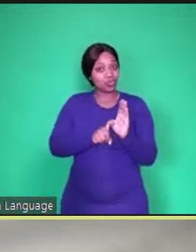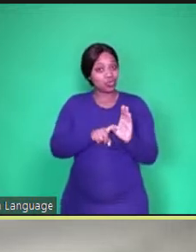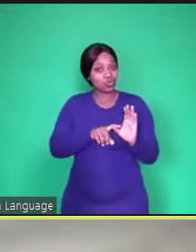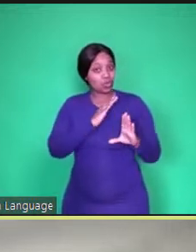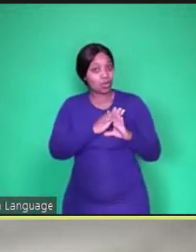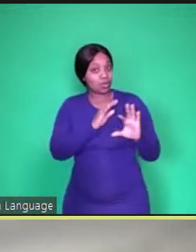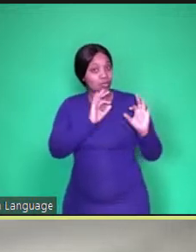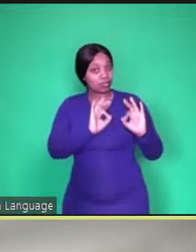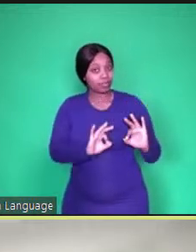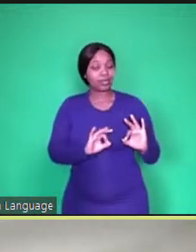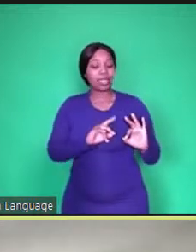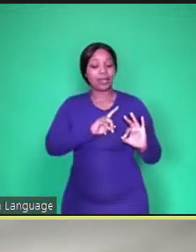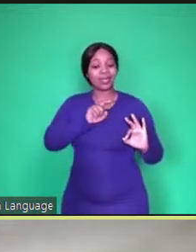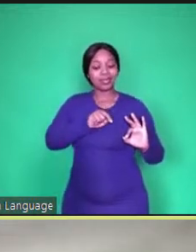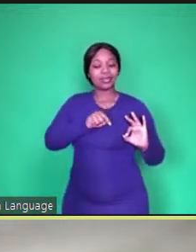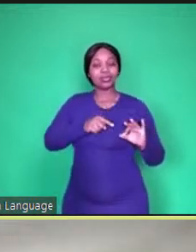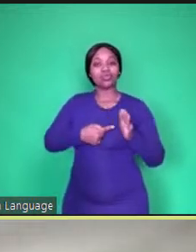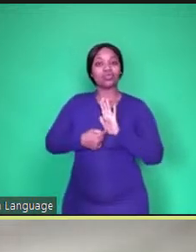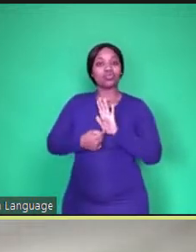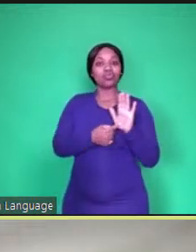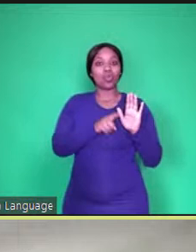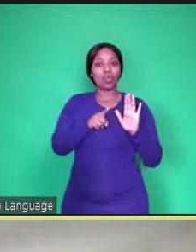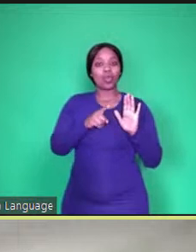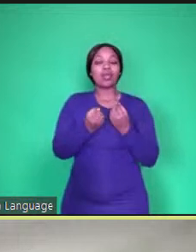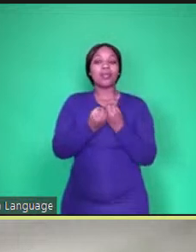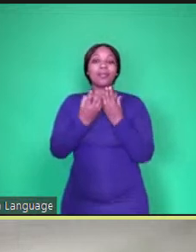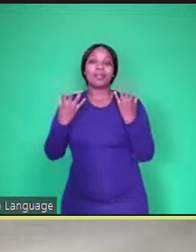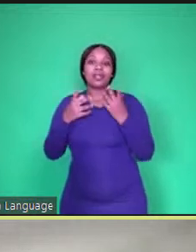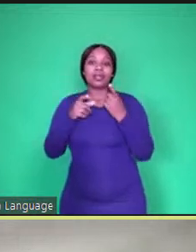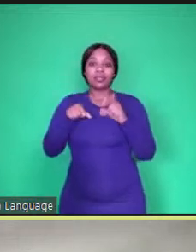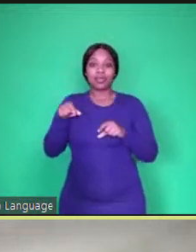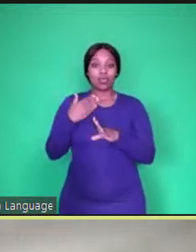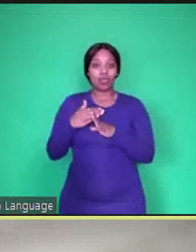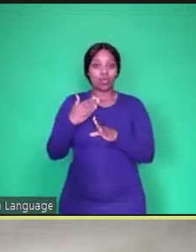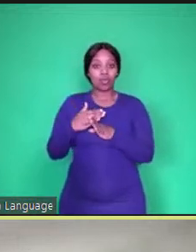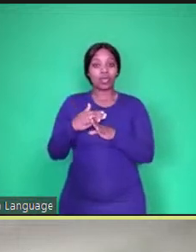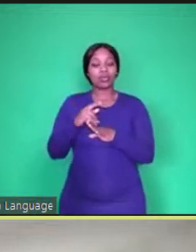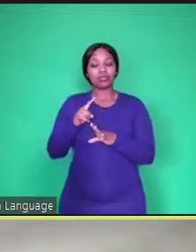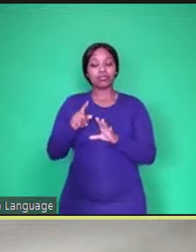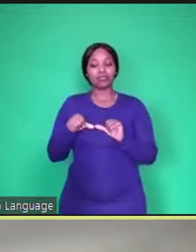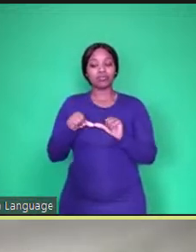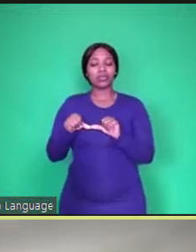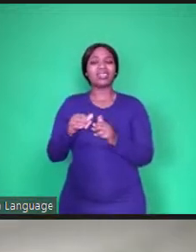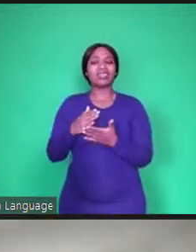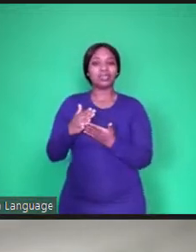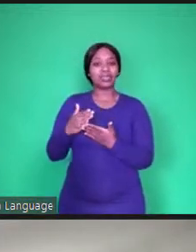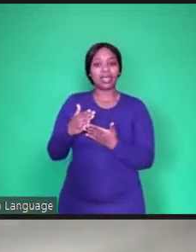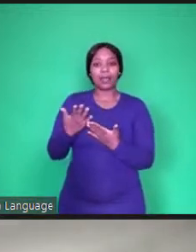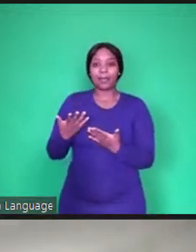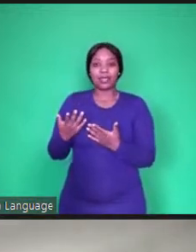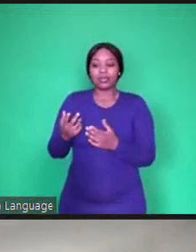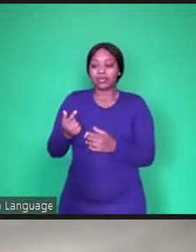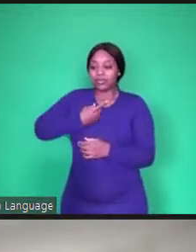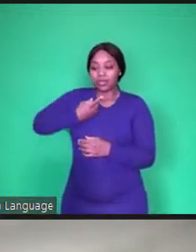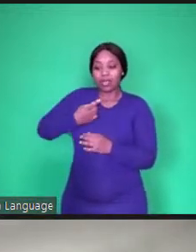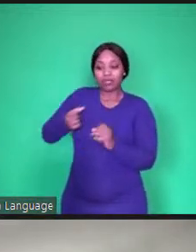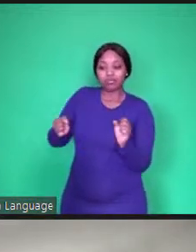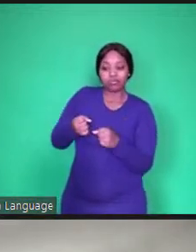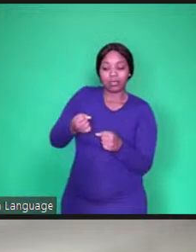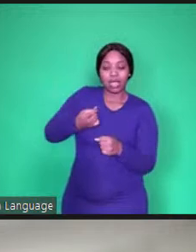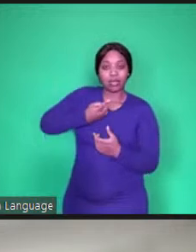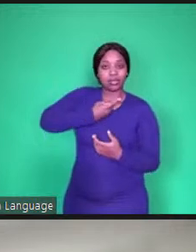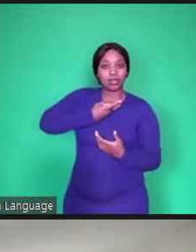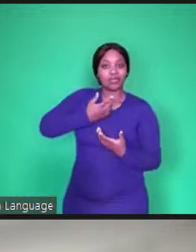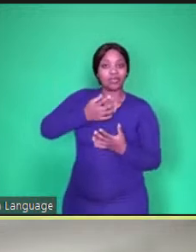figure shows that a large proportion of work is precarious, whether it's casual or self-employed or people with a verbal contract.